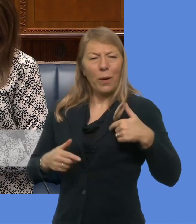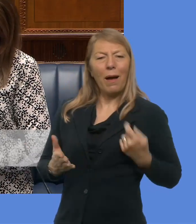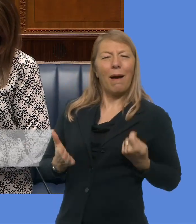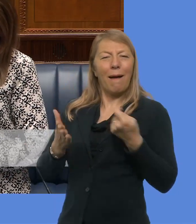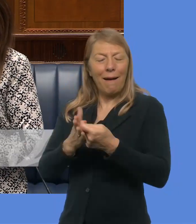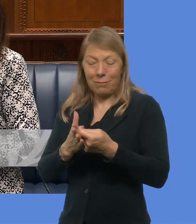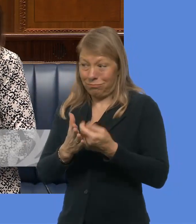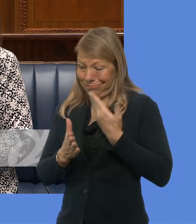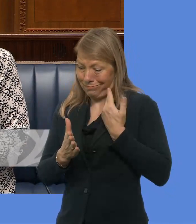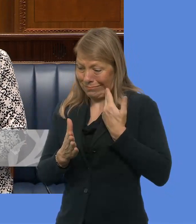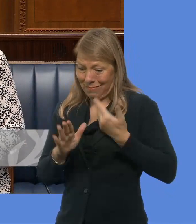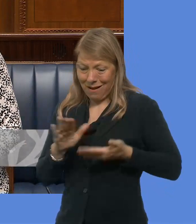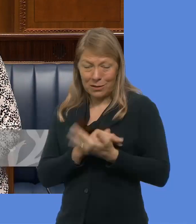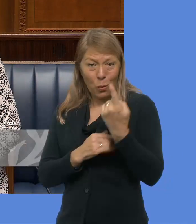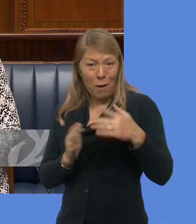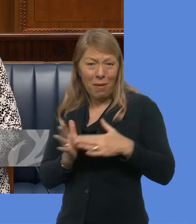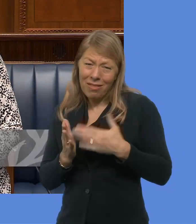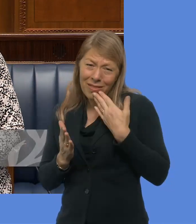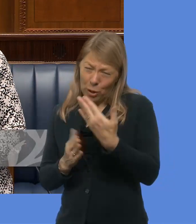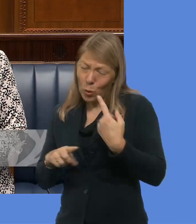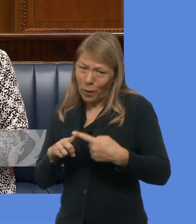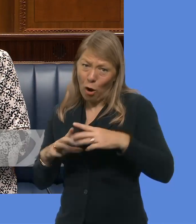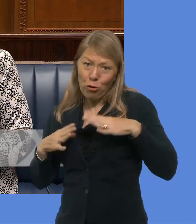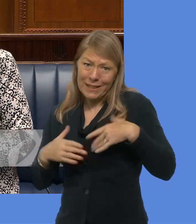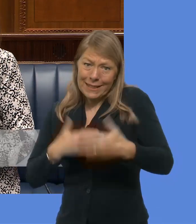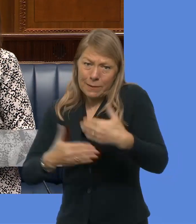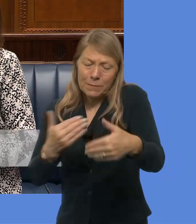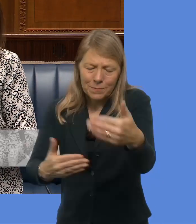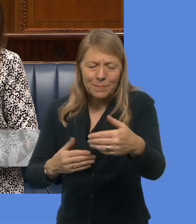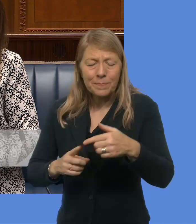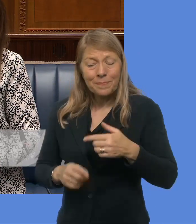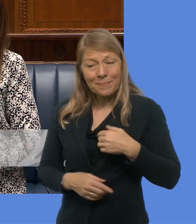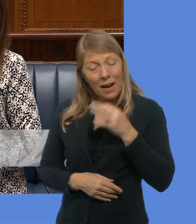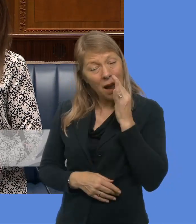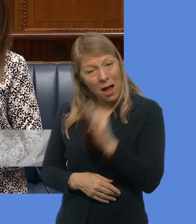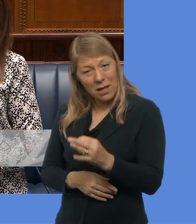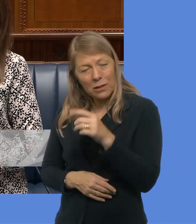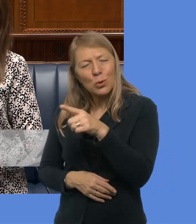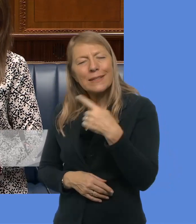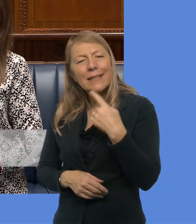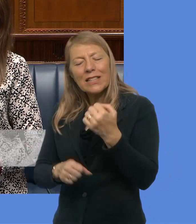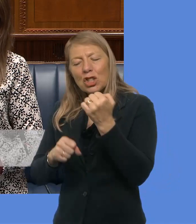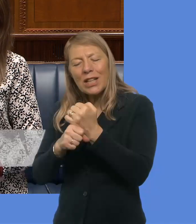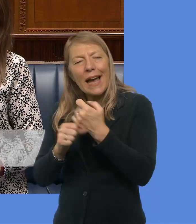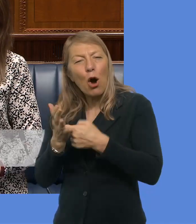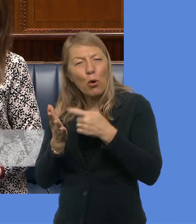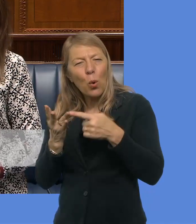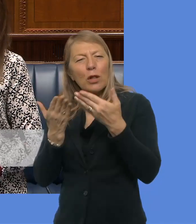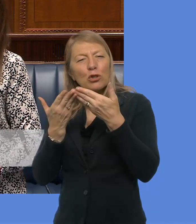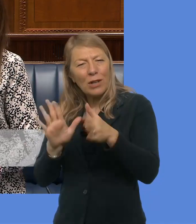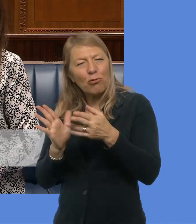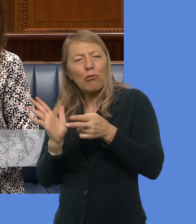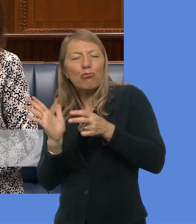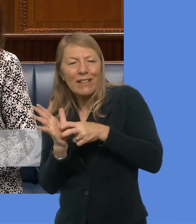it's really good to get that update. Minister, can I ask then if you can confirm that the General Registrar Office will engage with women who have